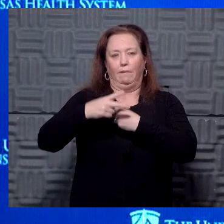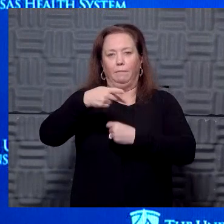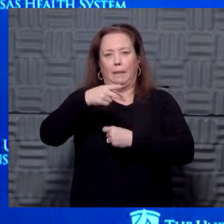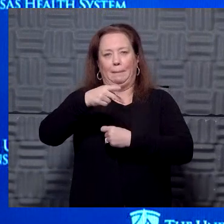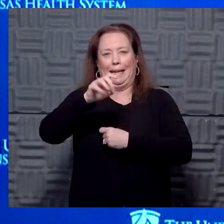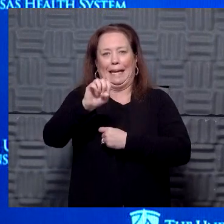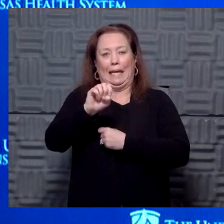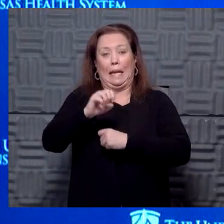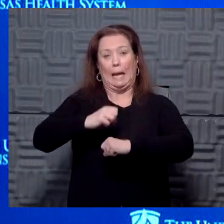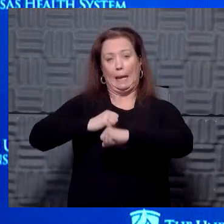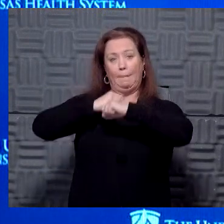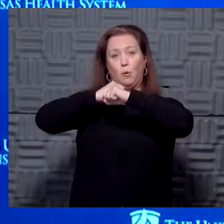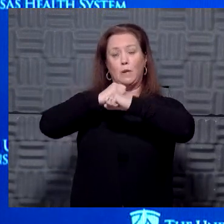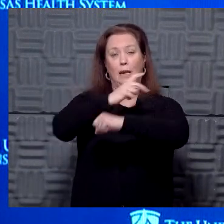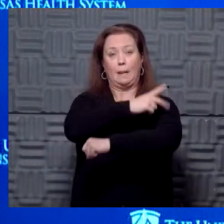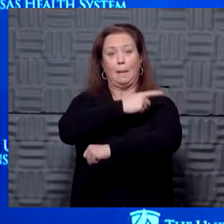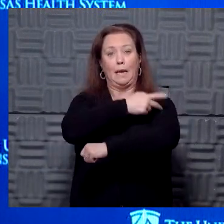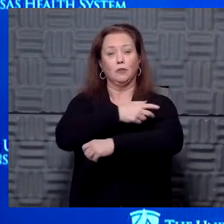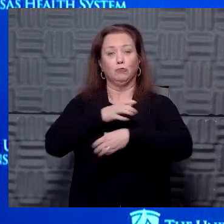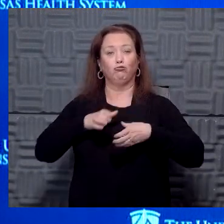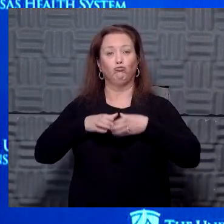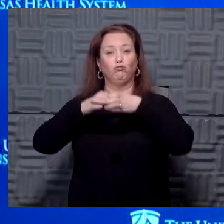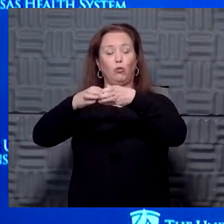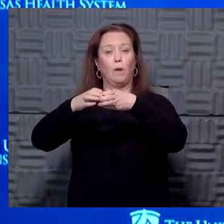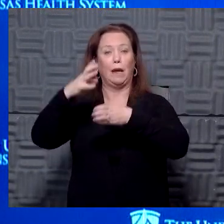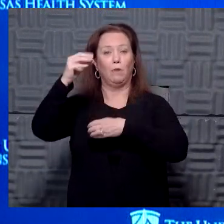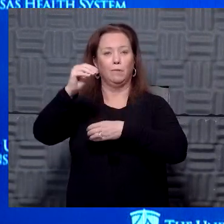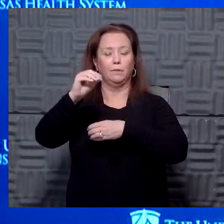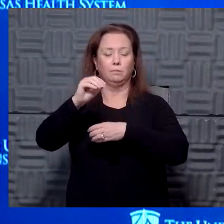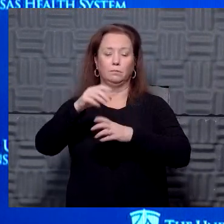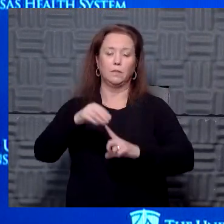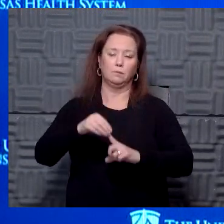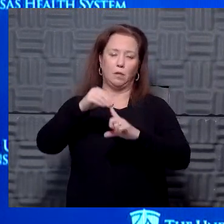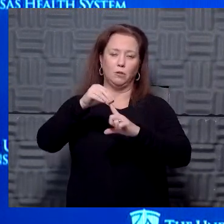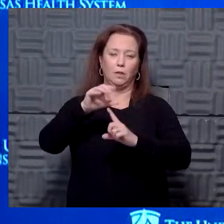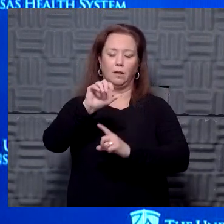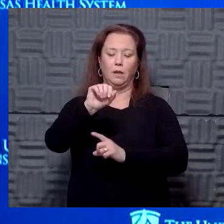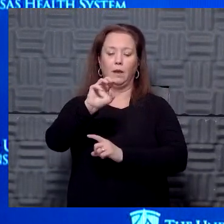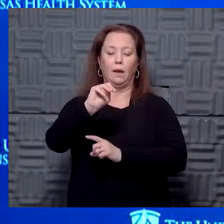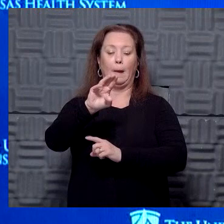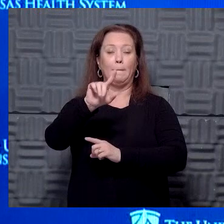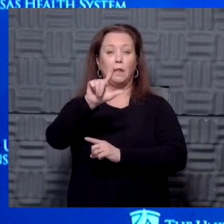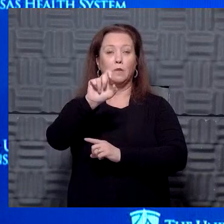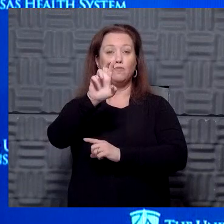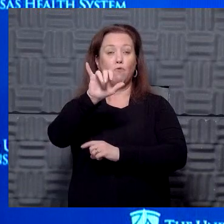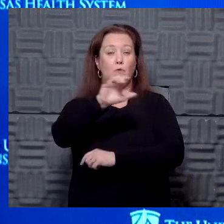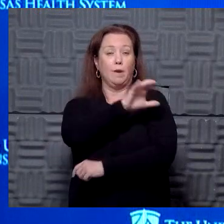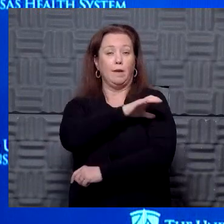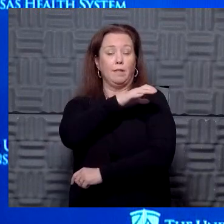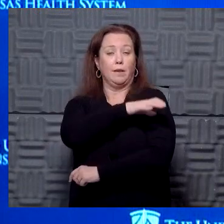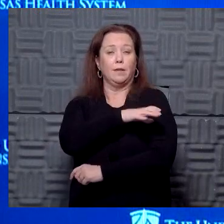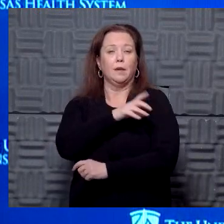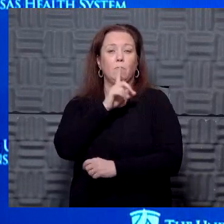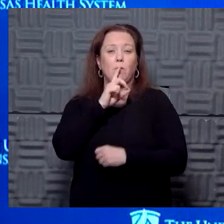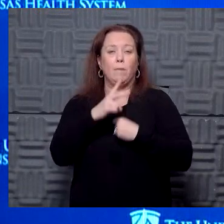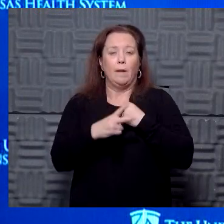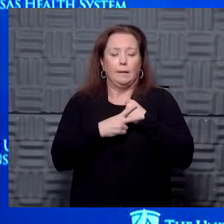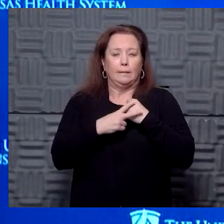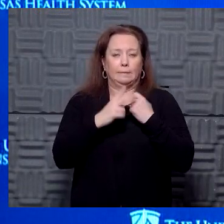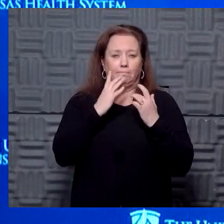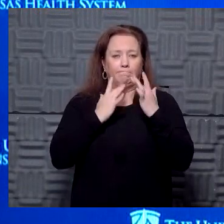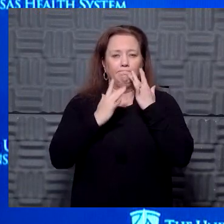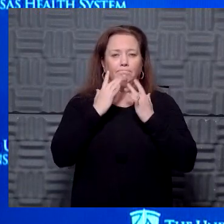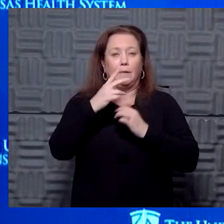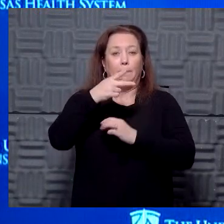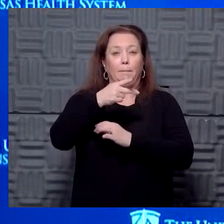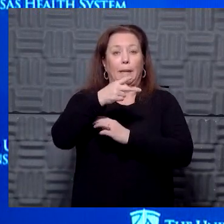protect patients from traveling in public, especially ambulatory clinics. But really our goal is to conserve PPE. That